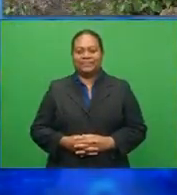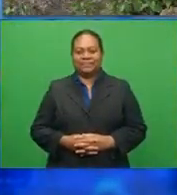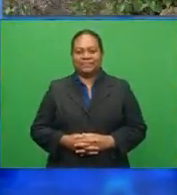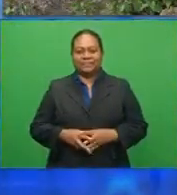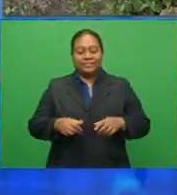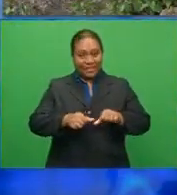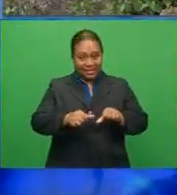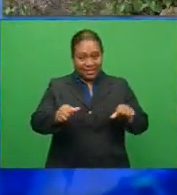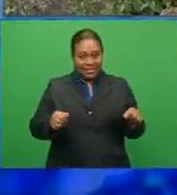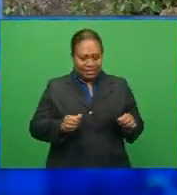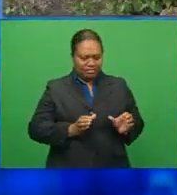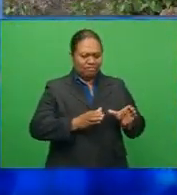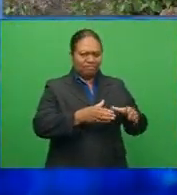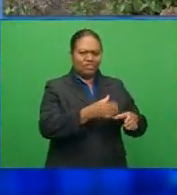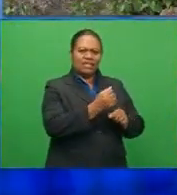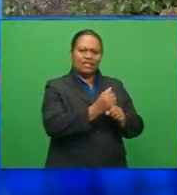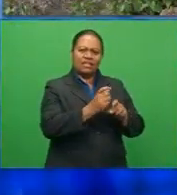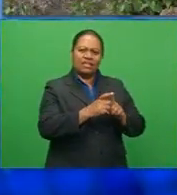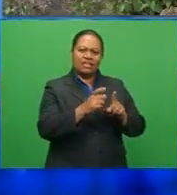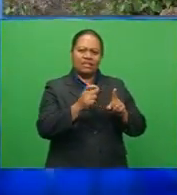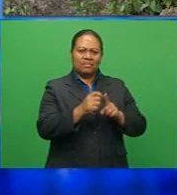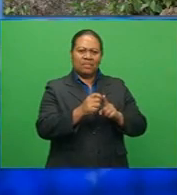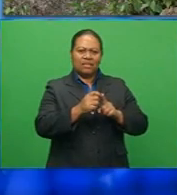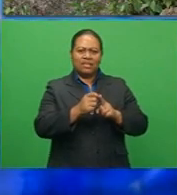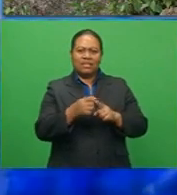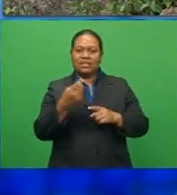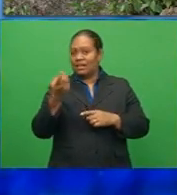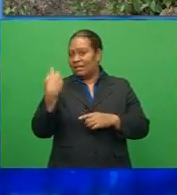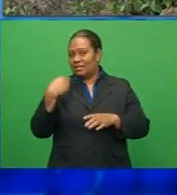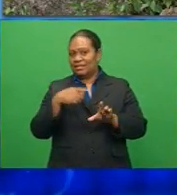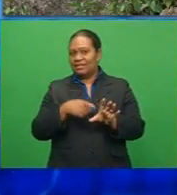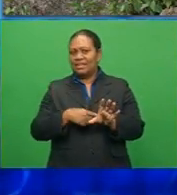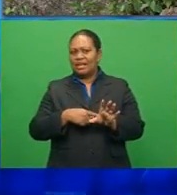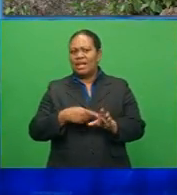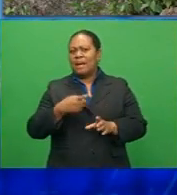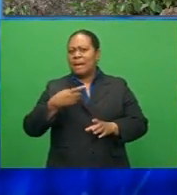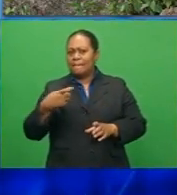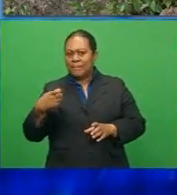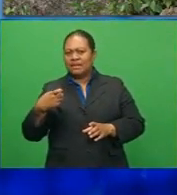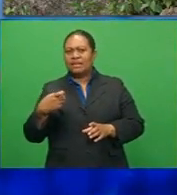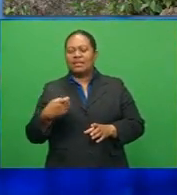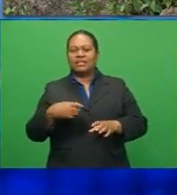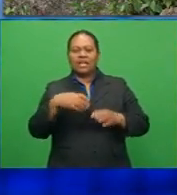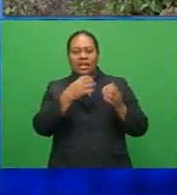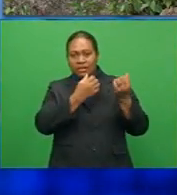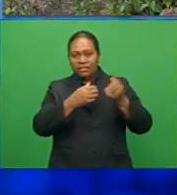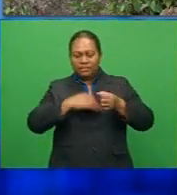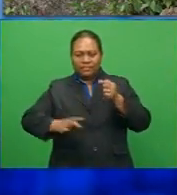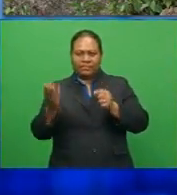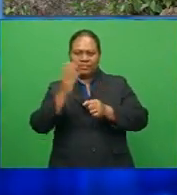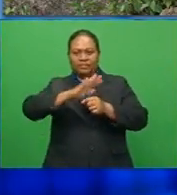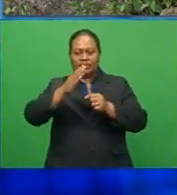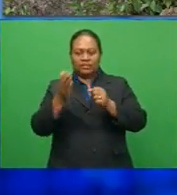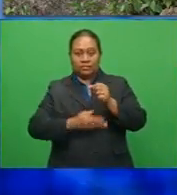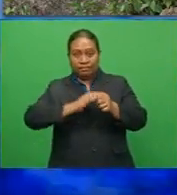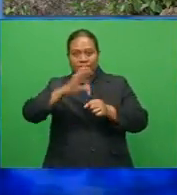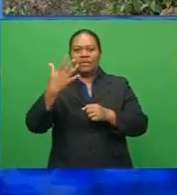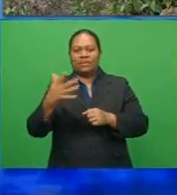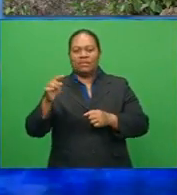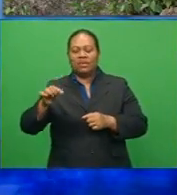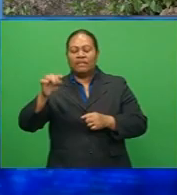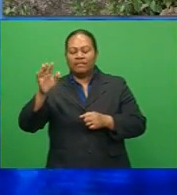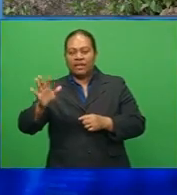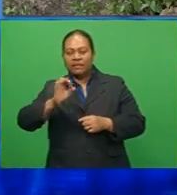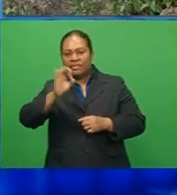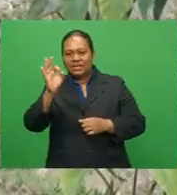The agricultural sector's gross domestic product in 2019 minus sugarcane grew by 5.5% according to the Fiji Bureau